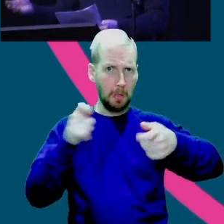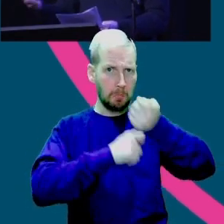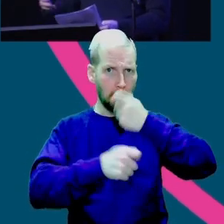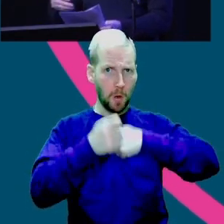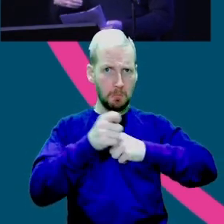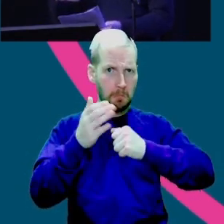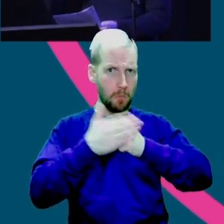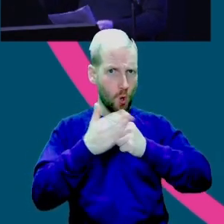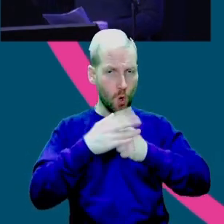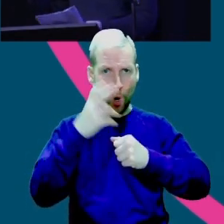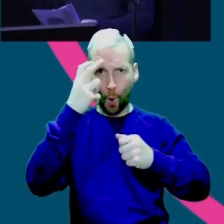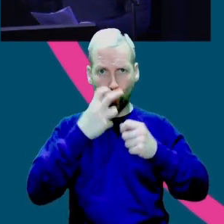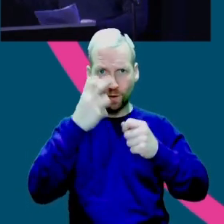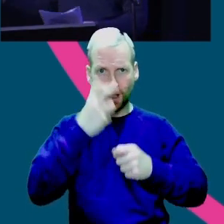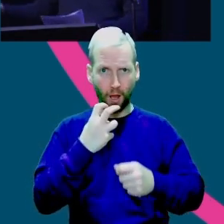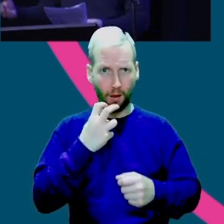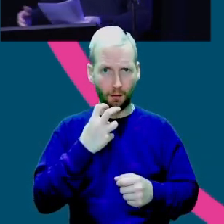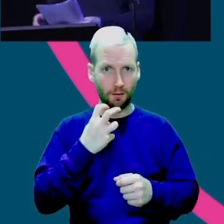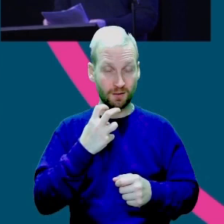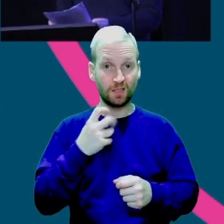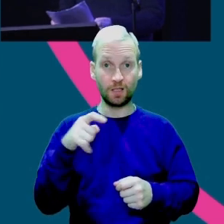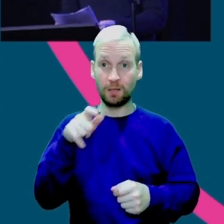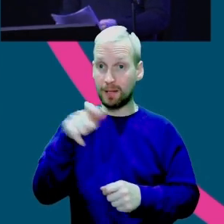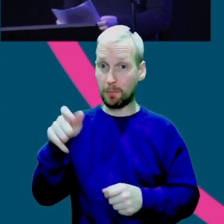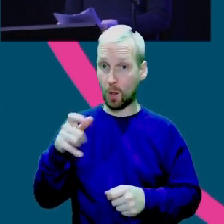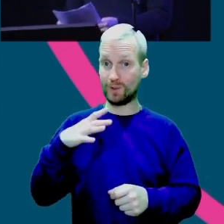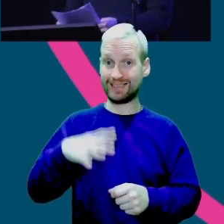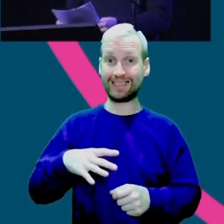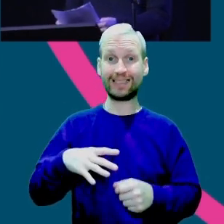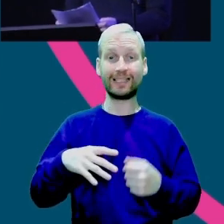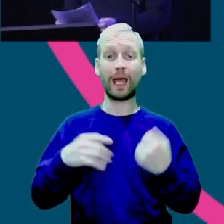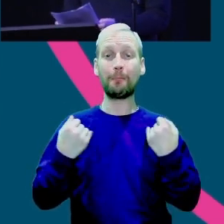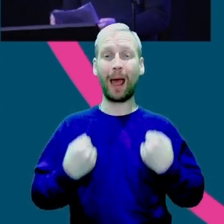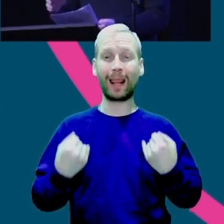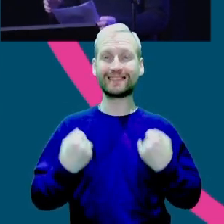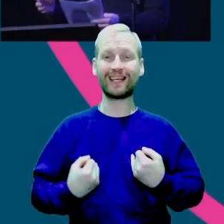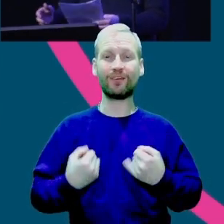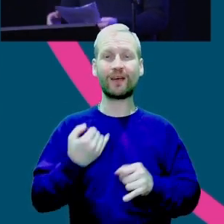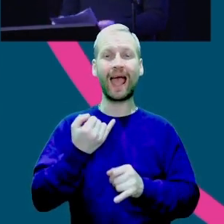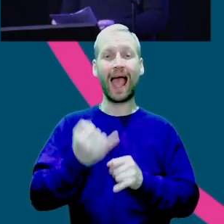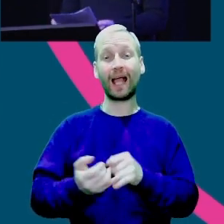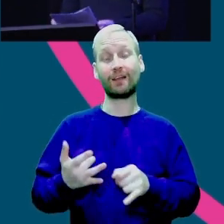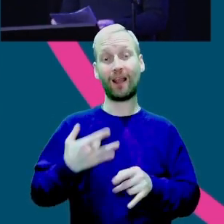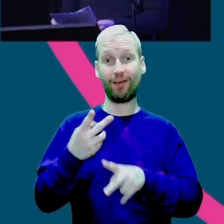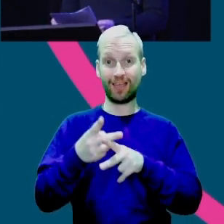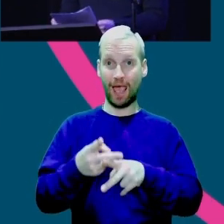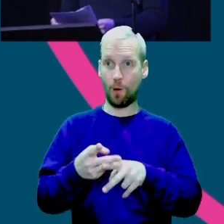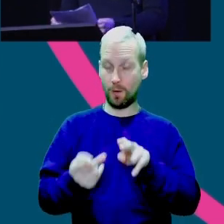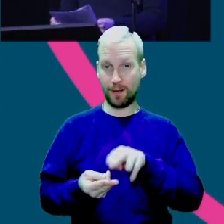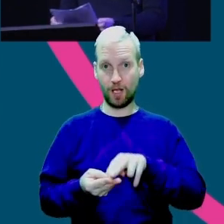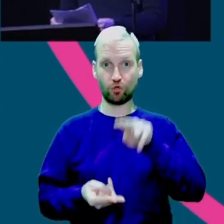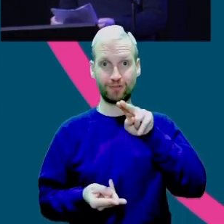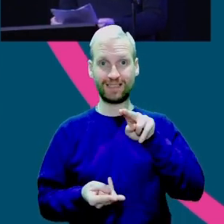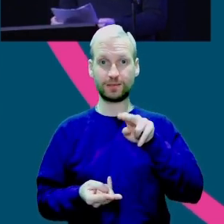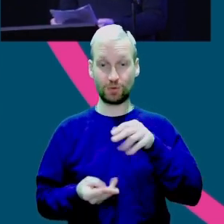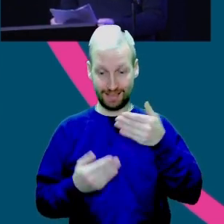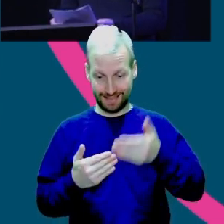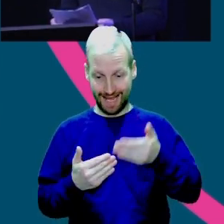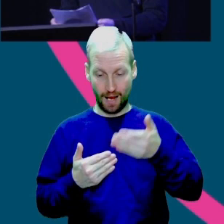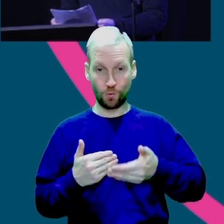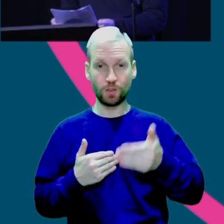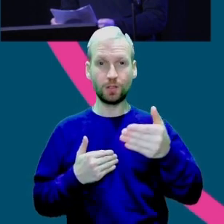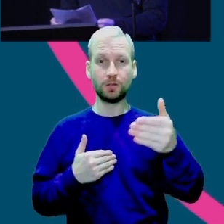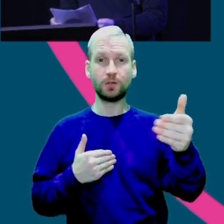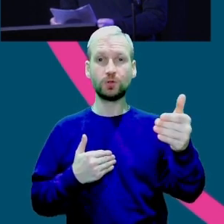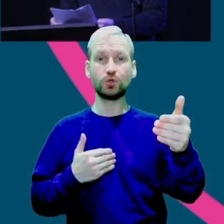The people who are going to be in need of palliative and end-of-life care is set to increase between now and